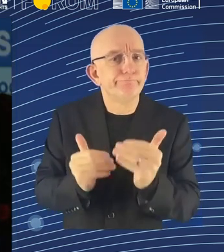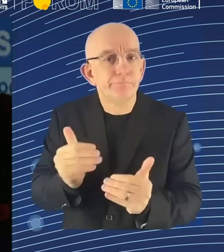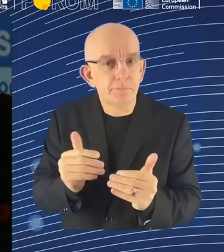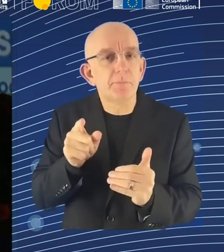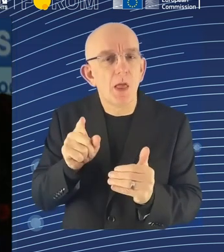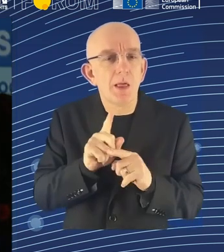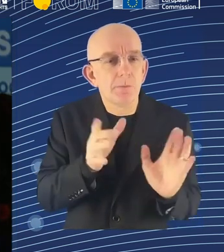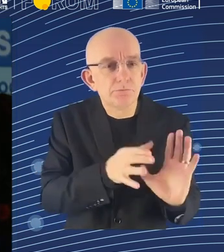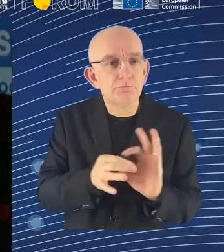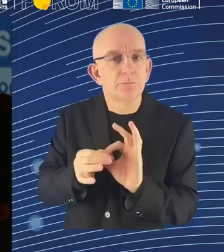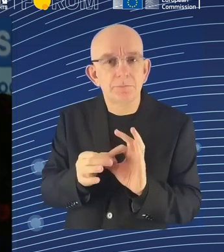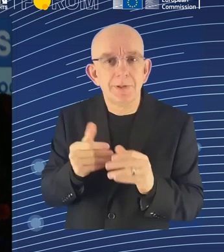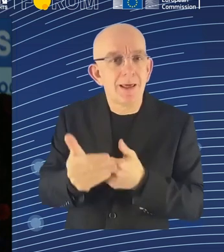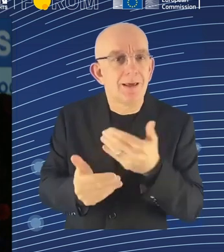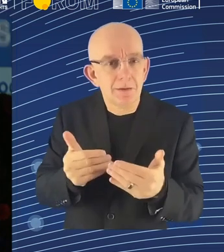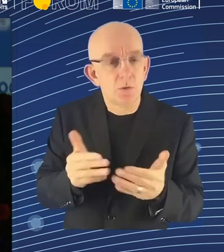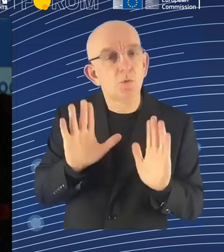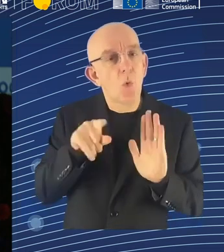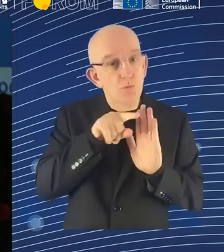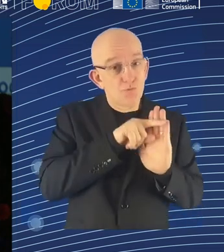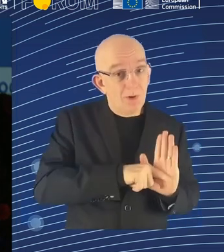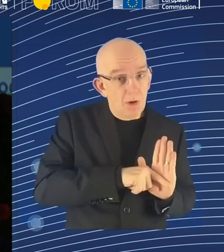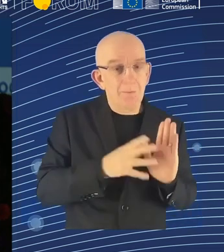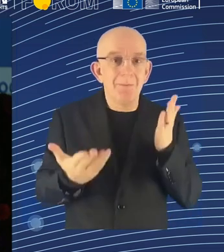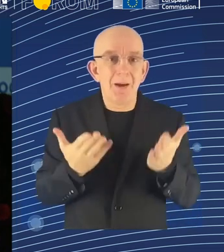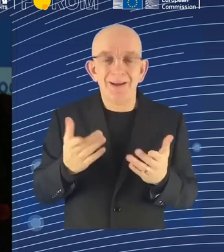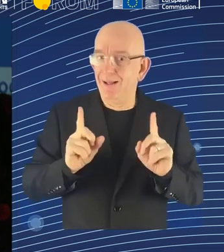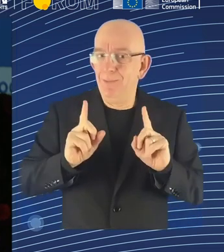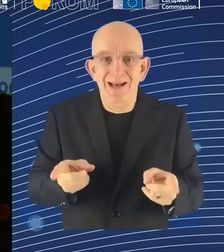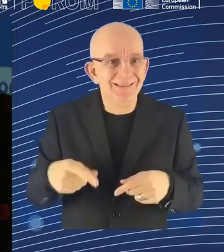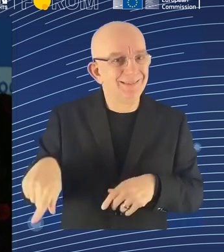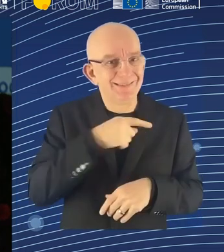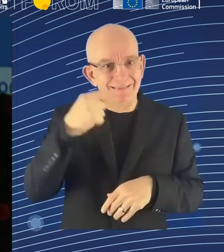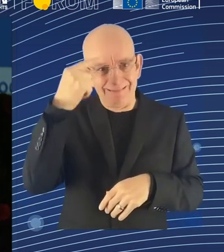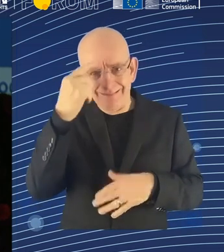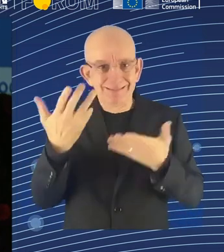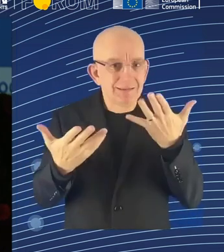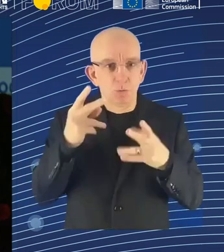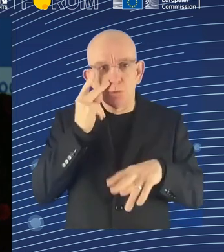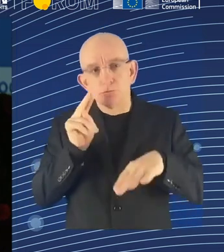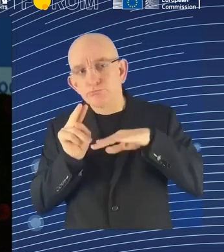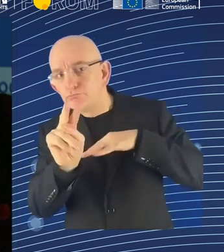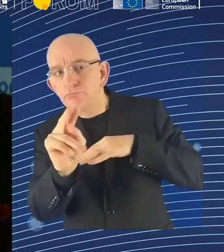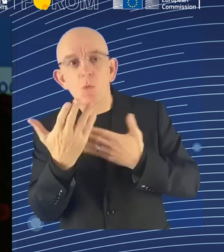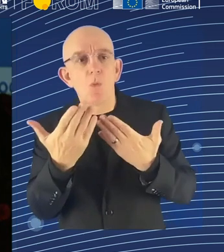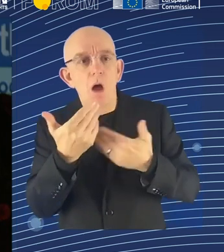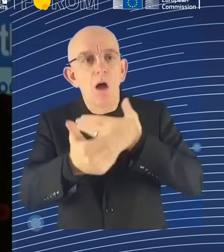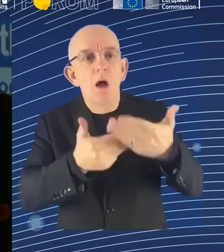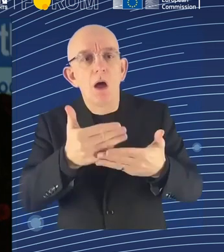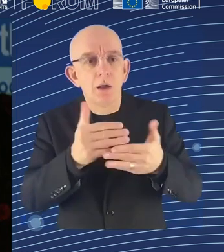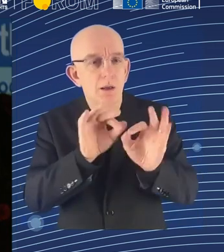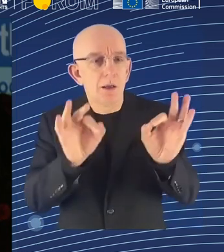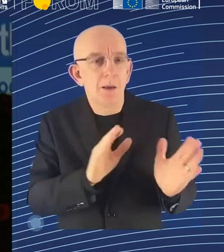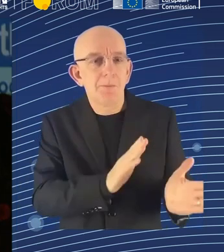framework, which is, by the way, also a tool for dialogue with the companies that are going to innovate. You know, when I was a